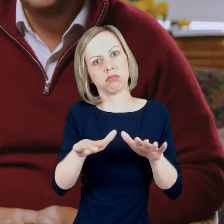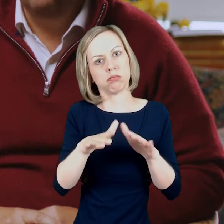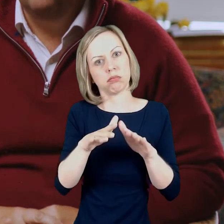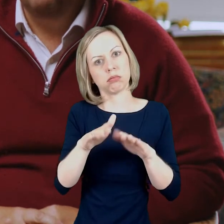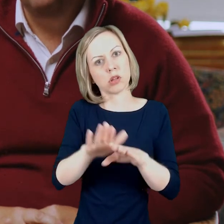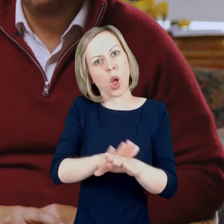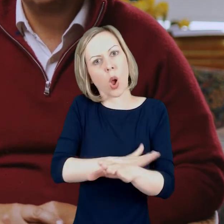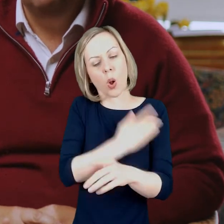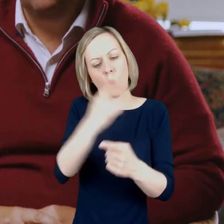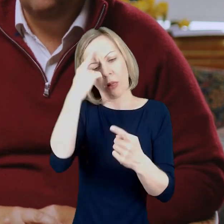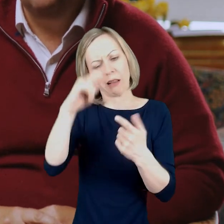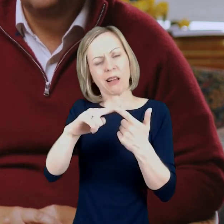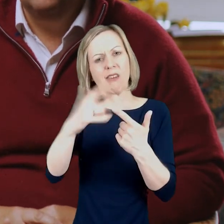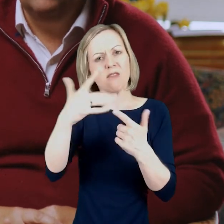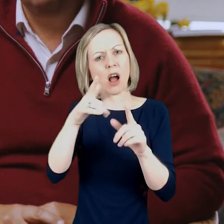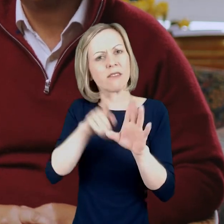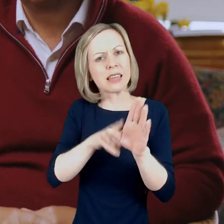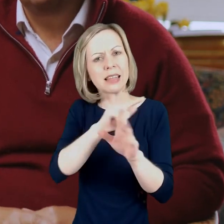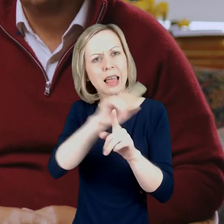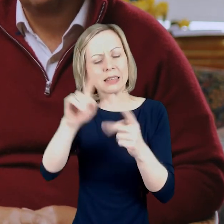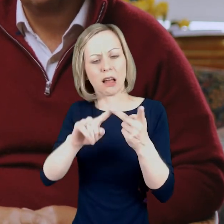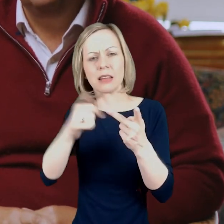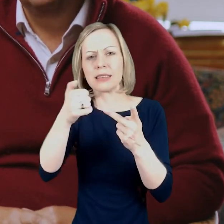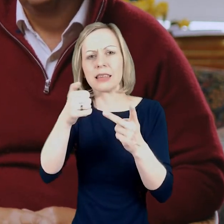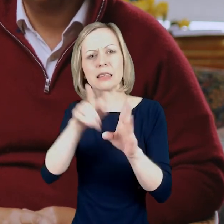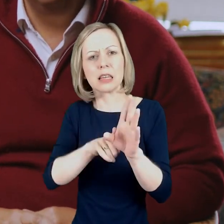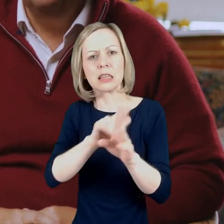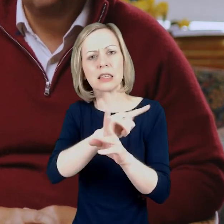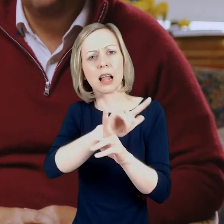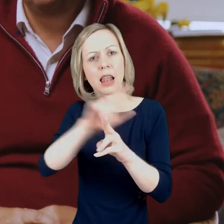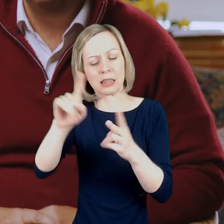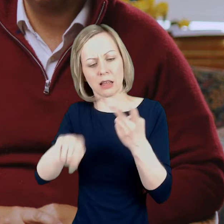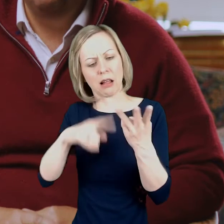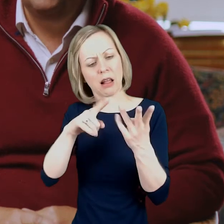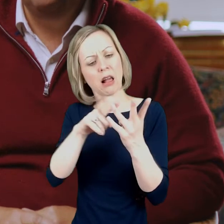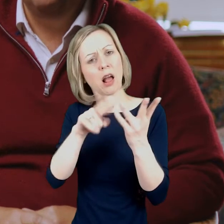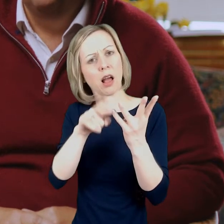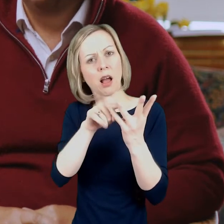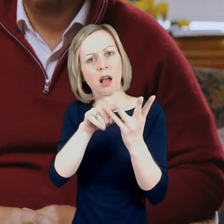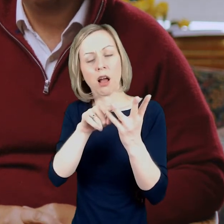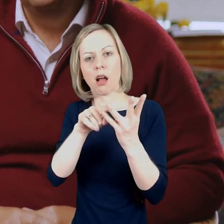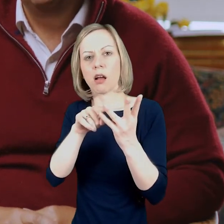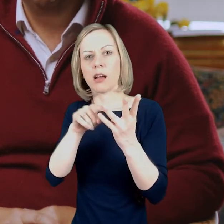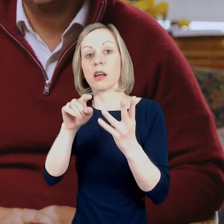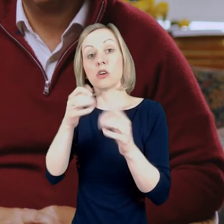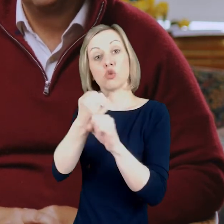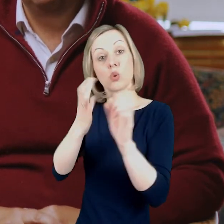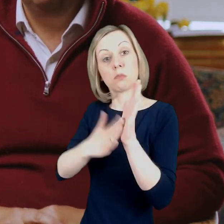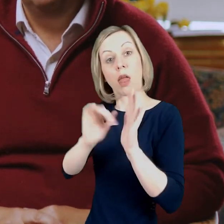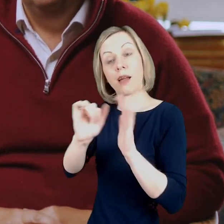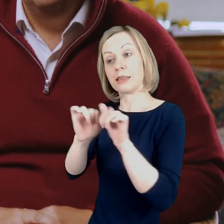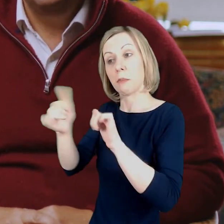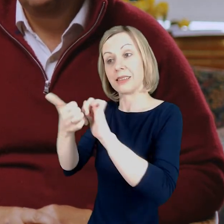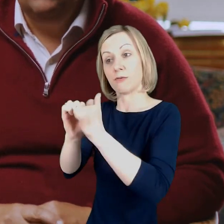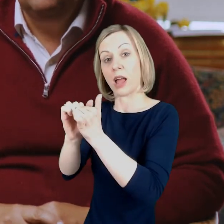think the next one was 5 years after that, then 6 years after that. And then the last 2, who were friends of one of his best